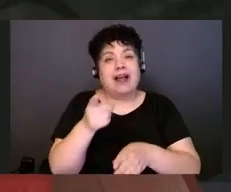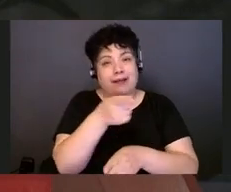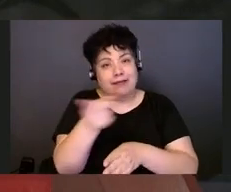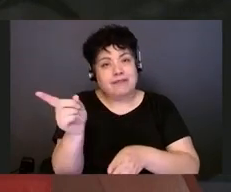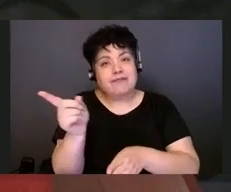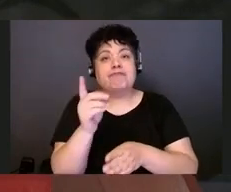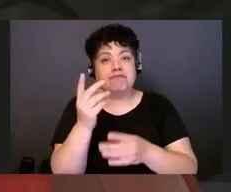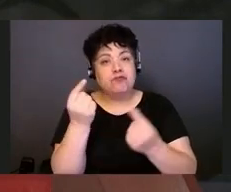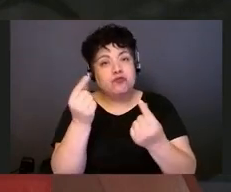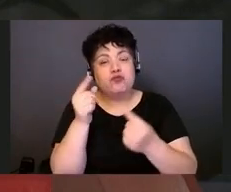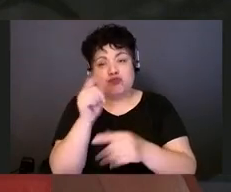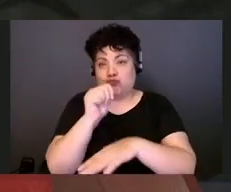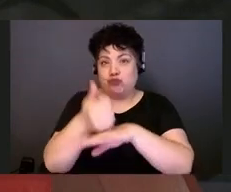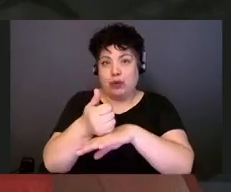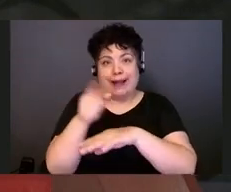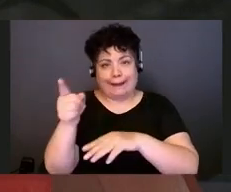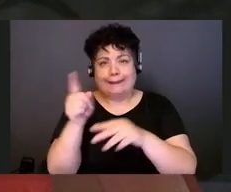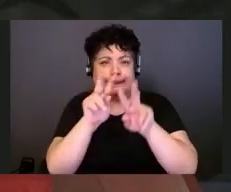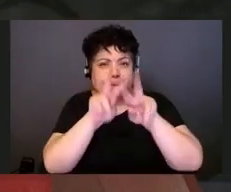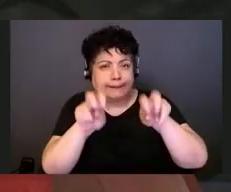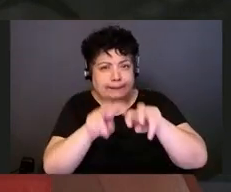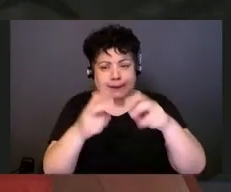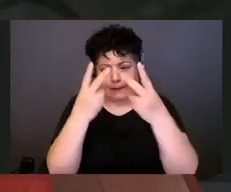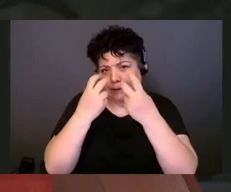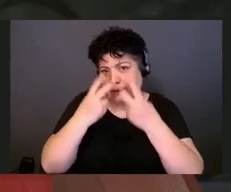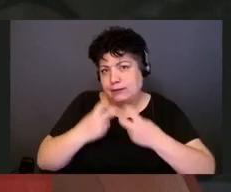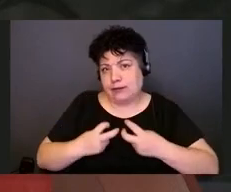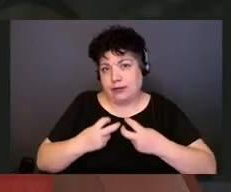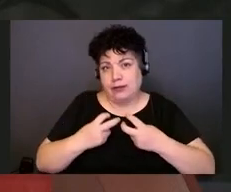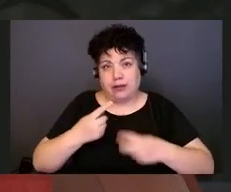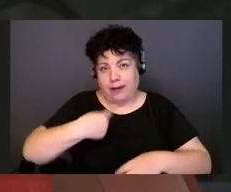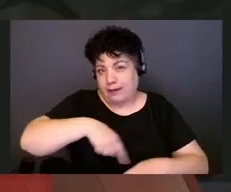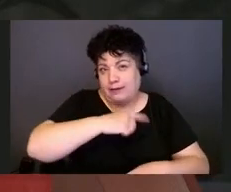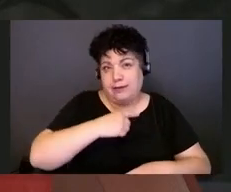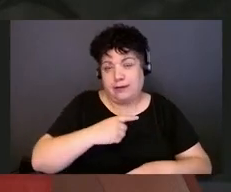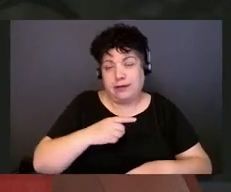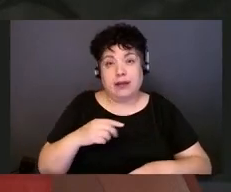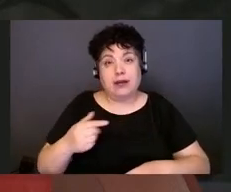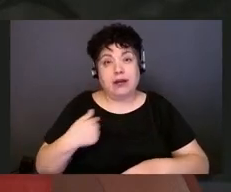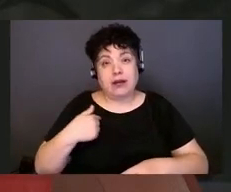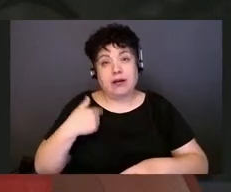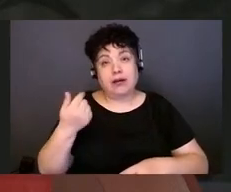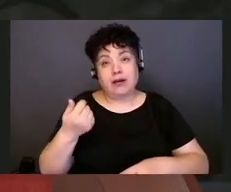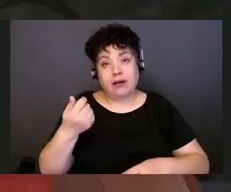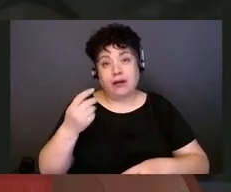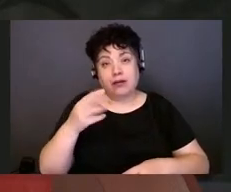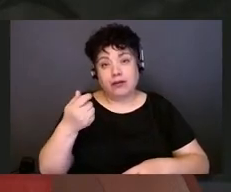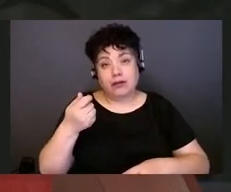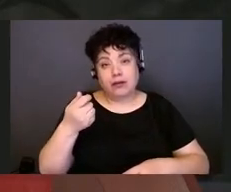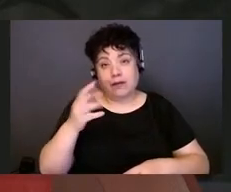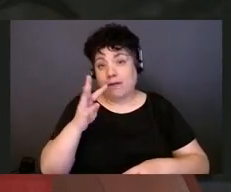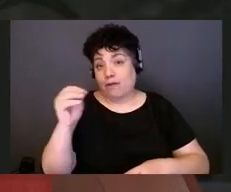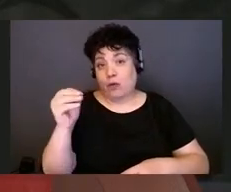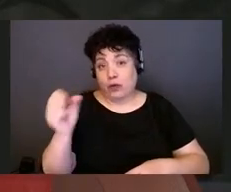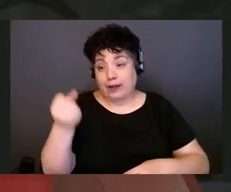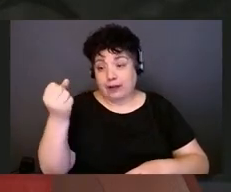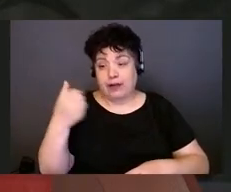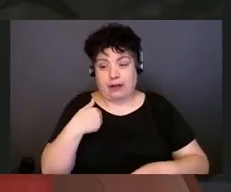In the early 40s, we lived in Trois-Rivières. That is when I discovered that I was